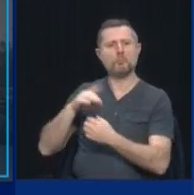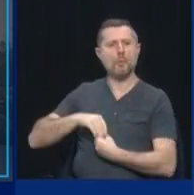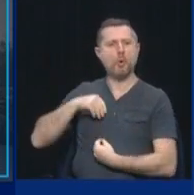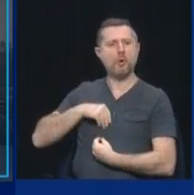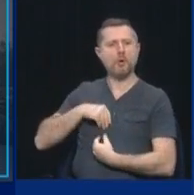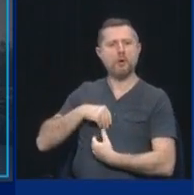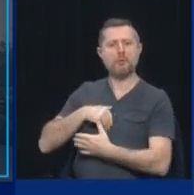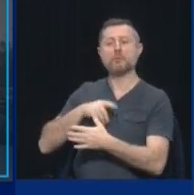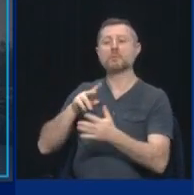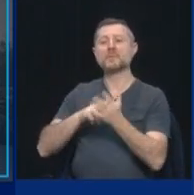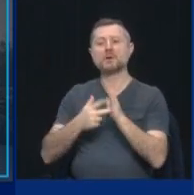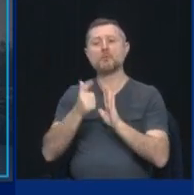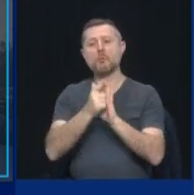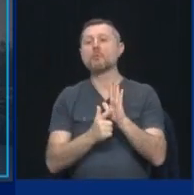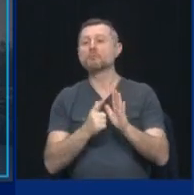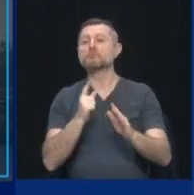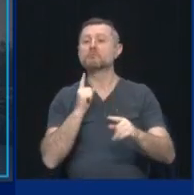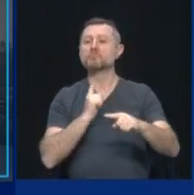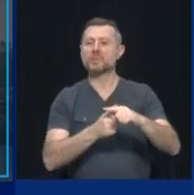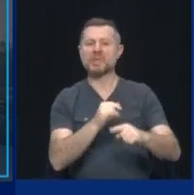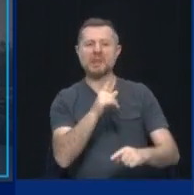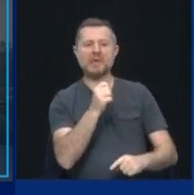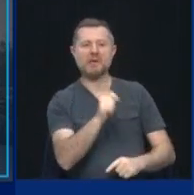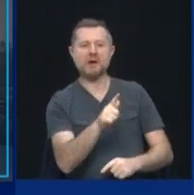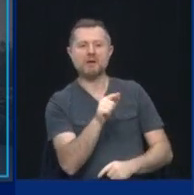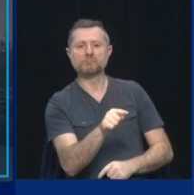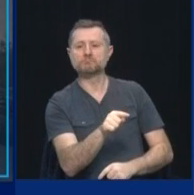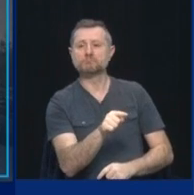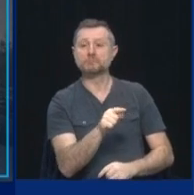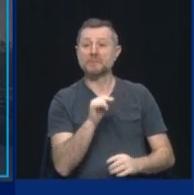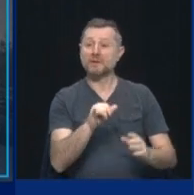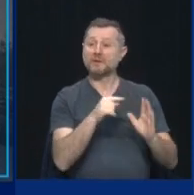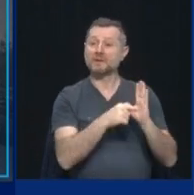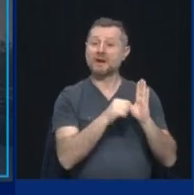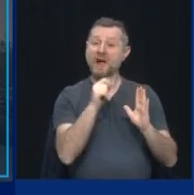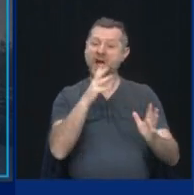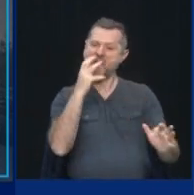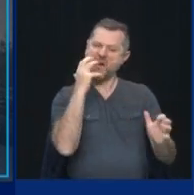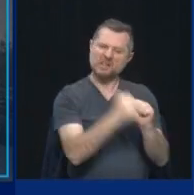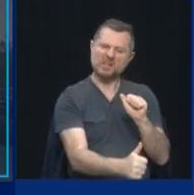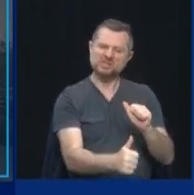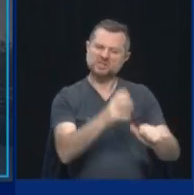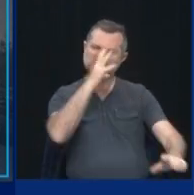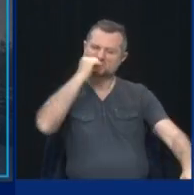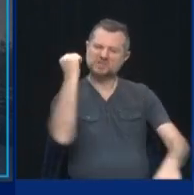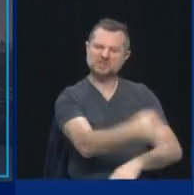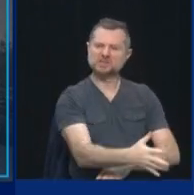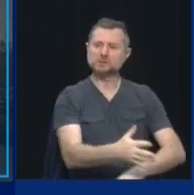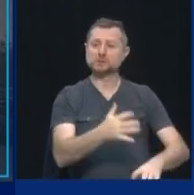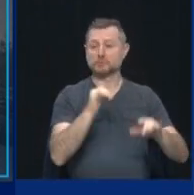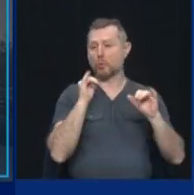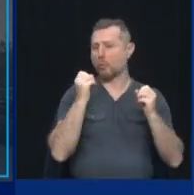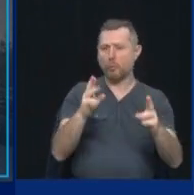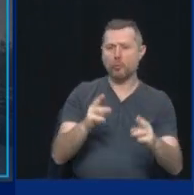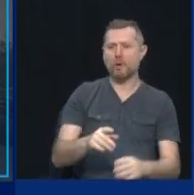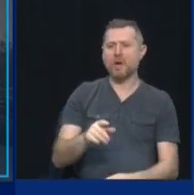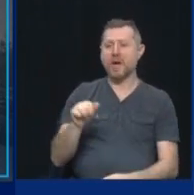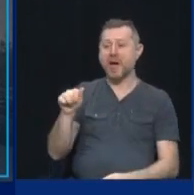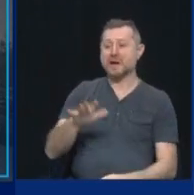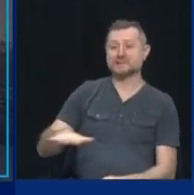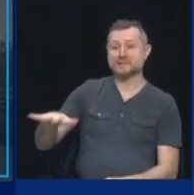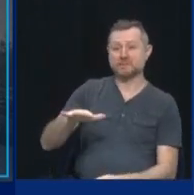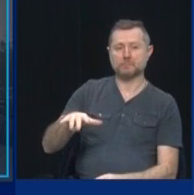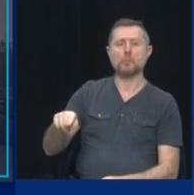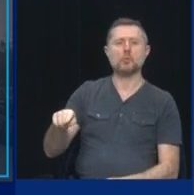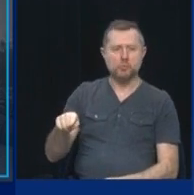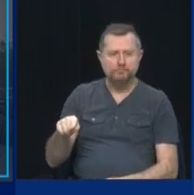are Jewish because they're Jewish, or these attacks against Asians because they're Asians, they will be prosecuted to the